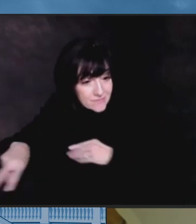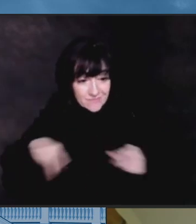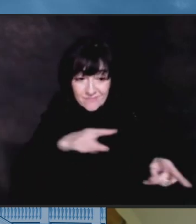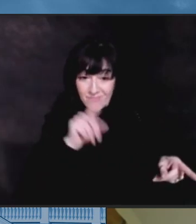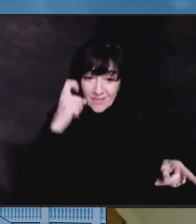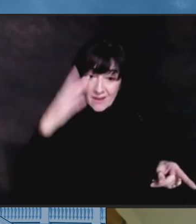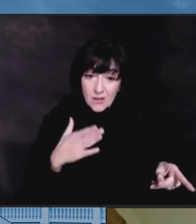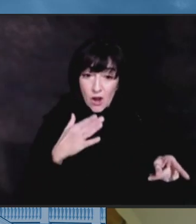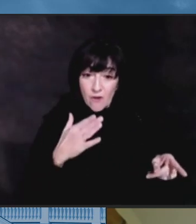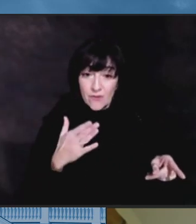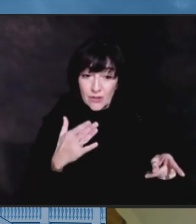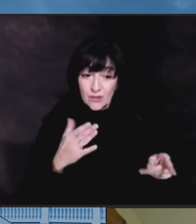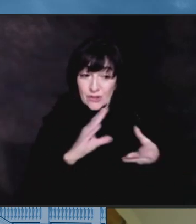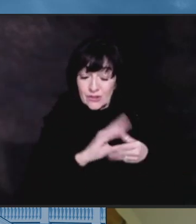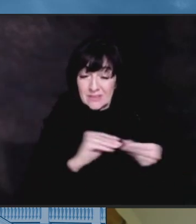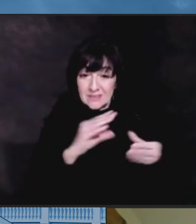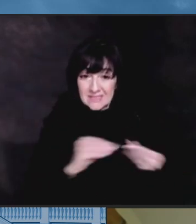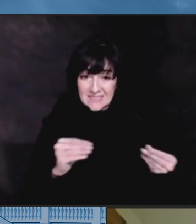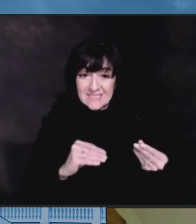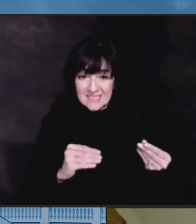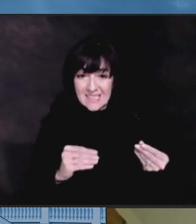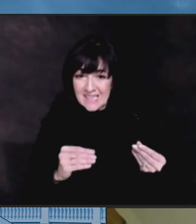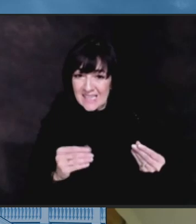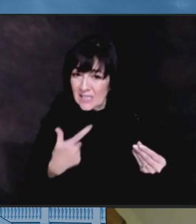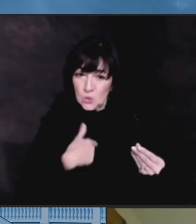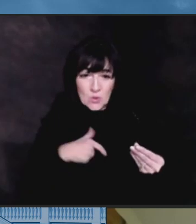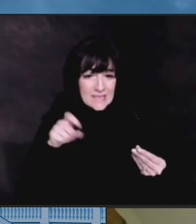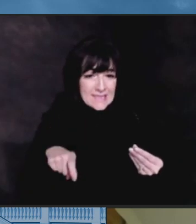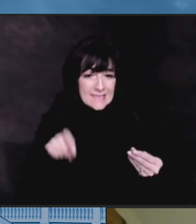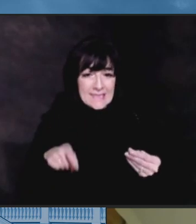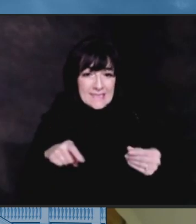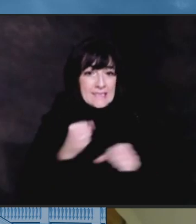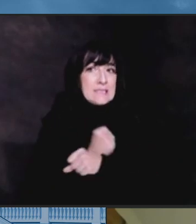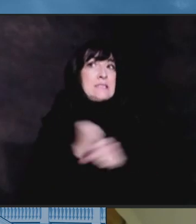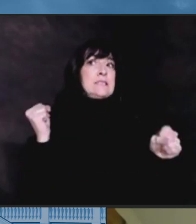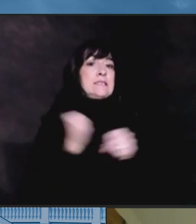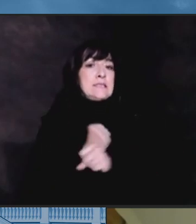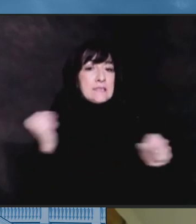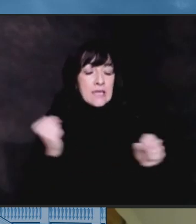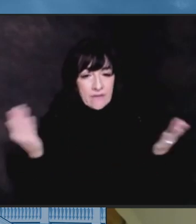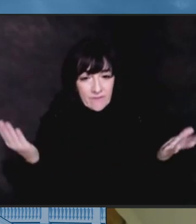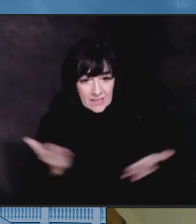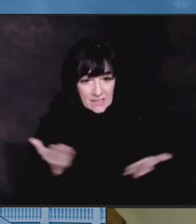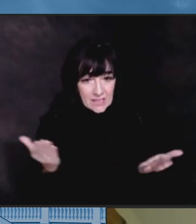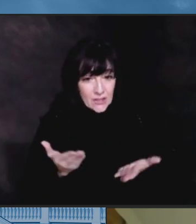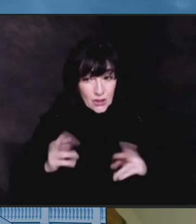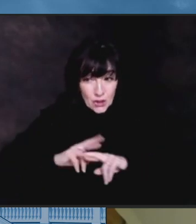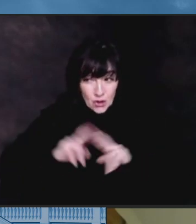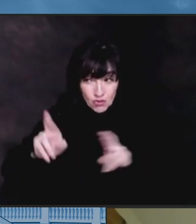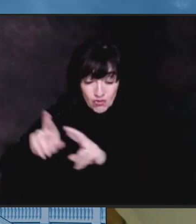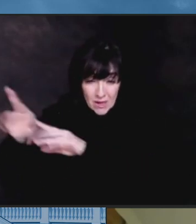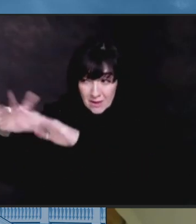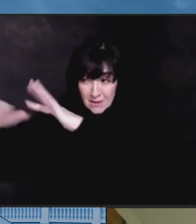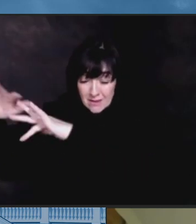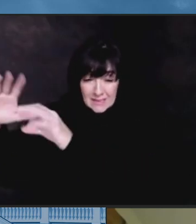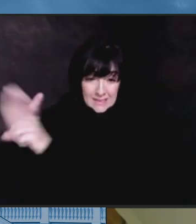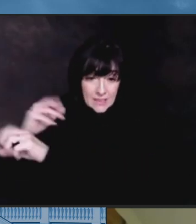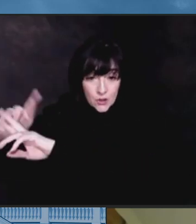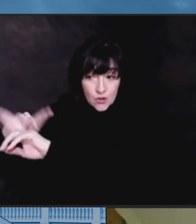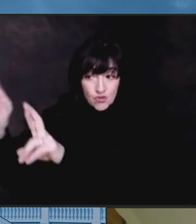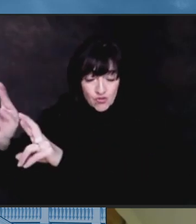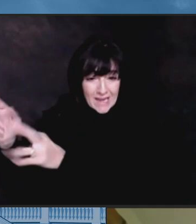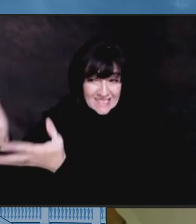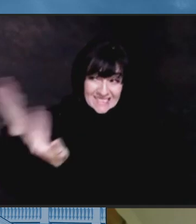horizon, and we are soon expecting vaccine in Delaware. And we've been doing a lot to prepare for this. We have